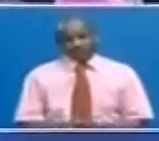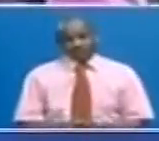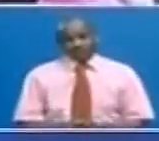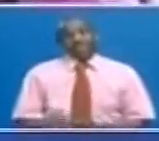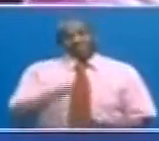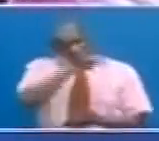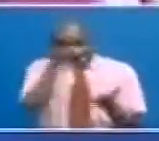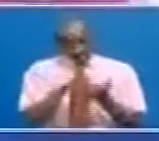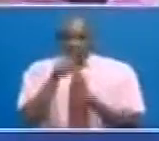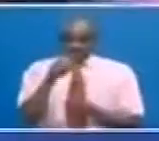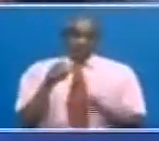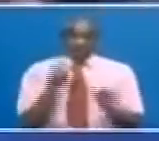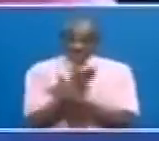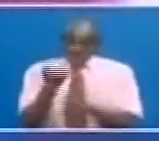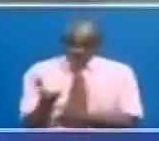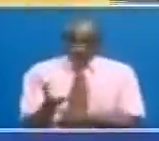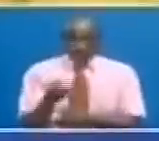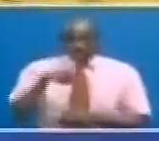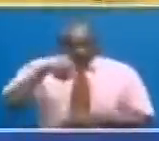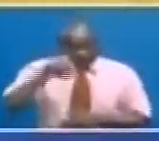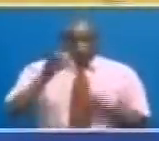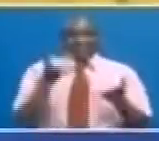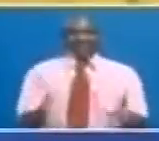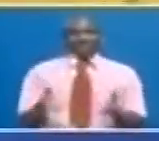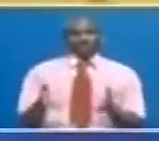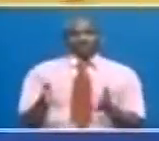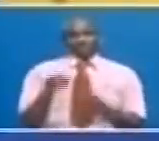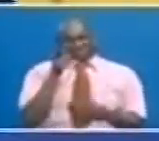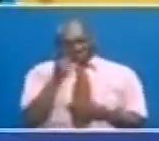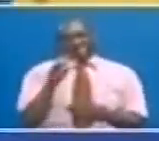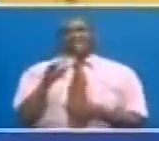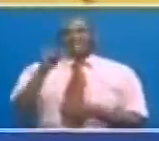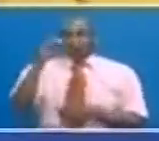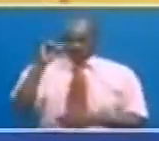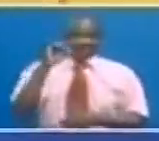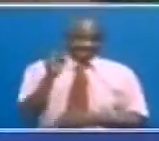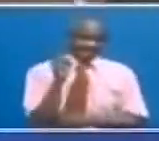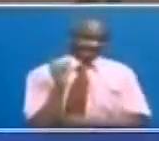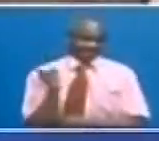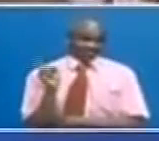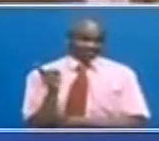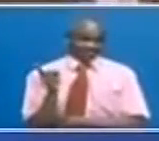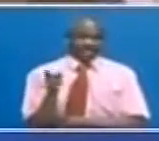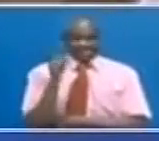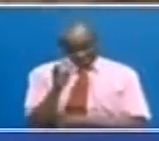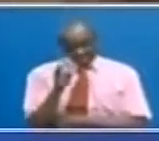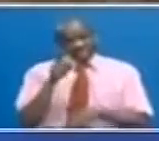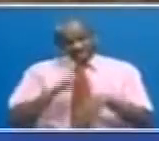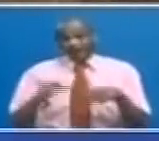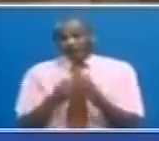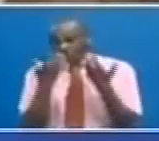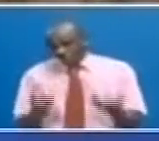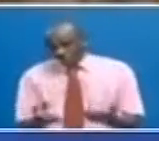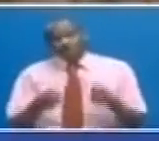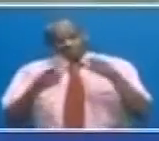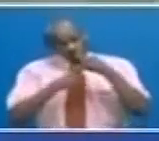At the center of the saga is the revamped and now controversial National Youth Service. This after it emerged in